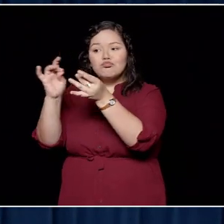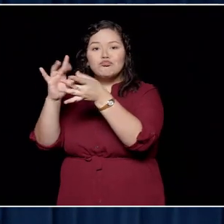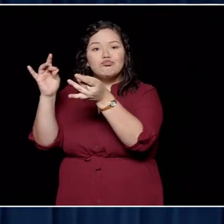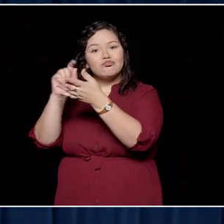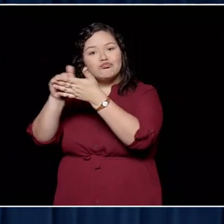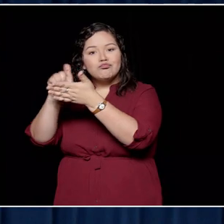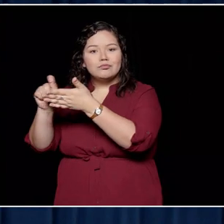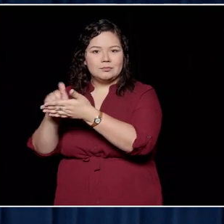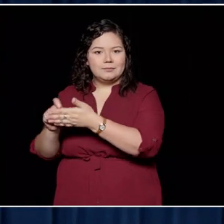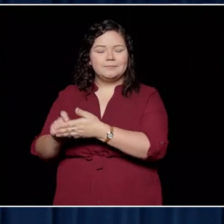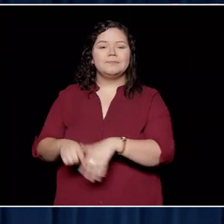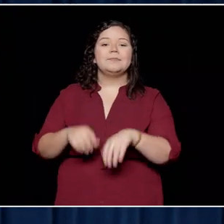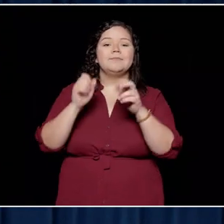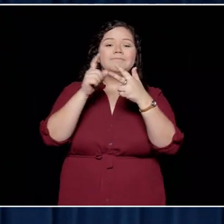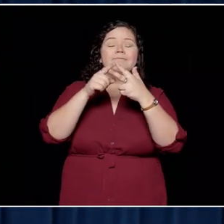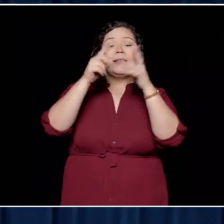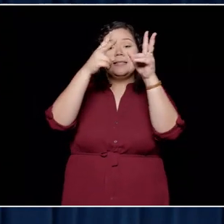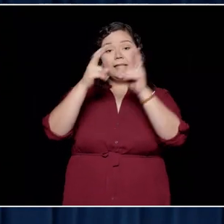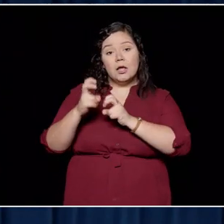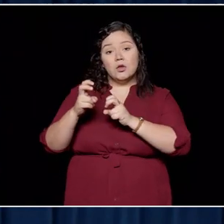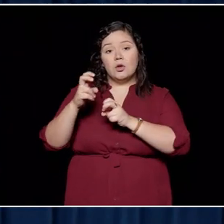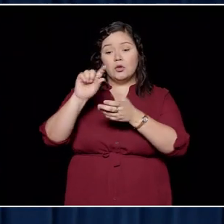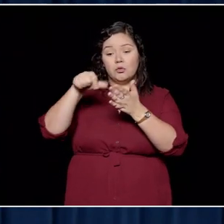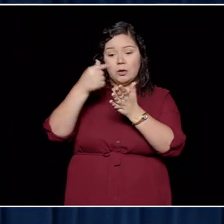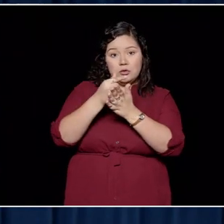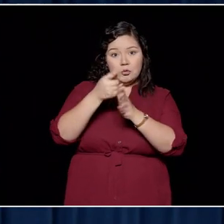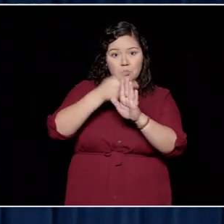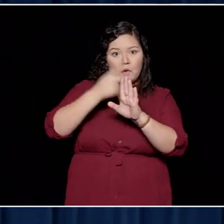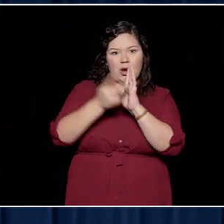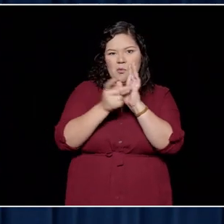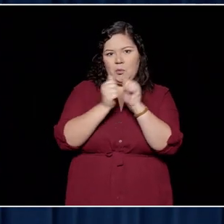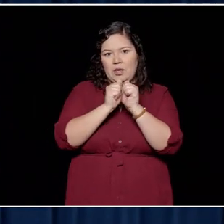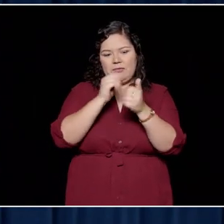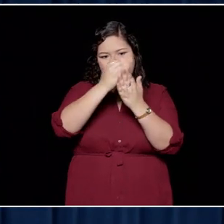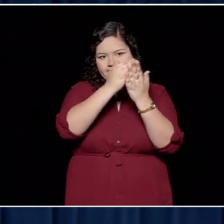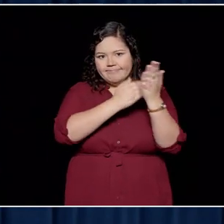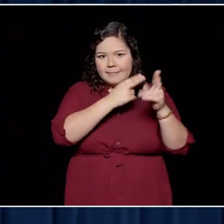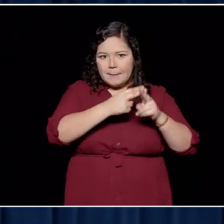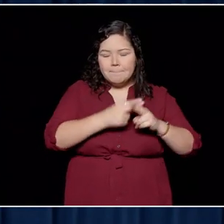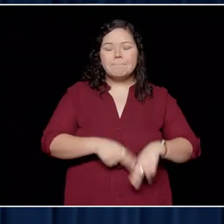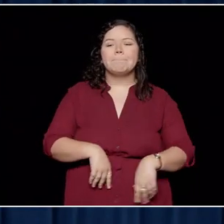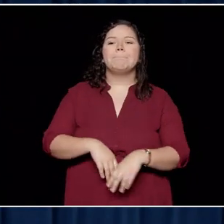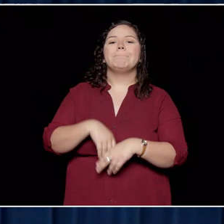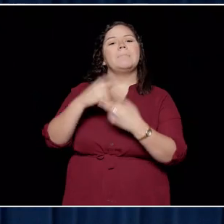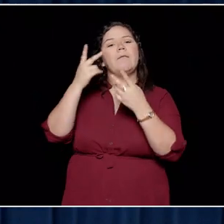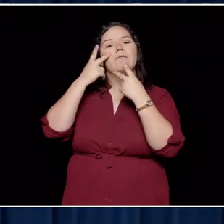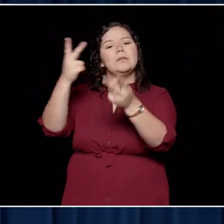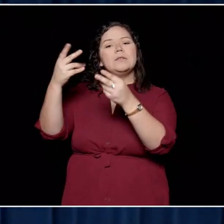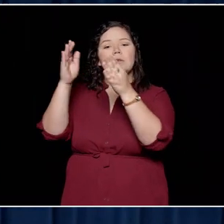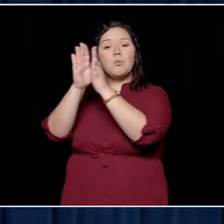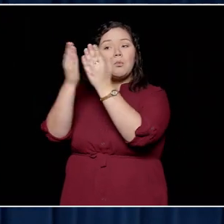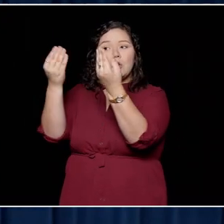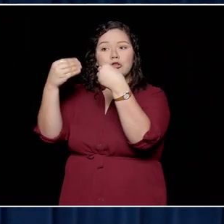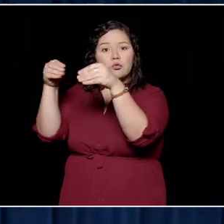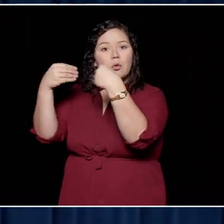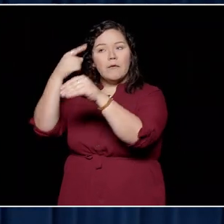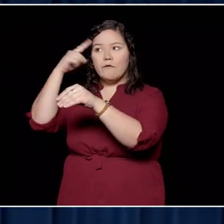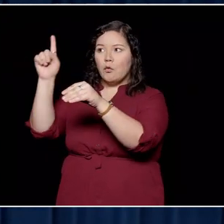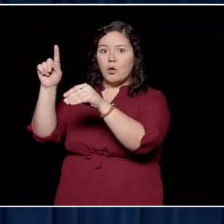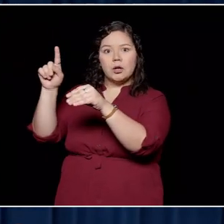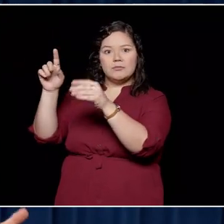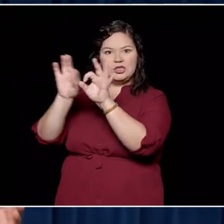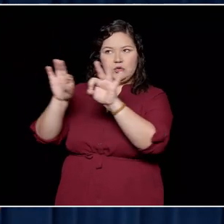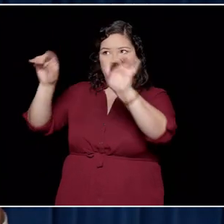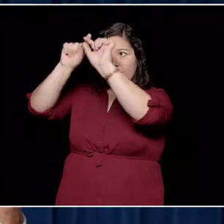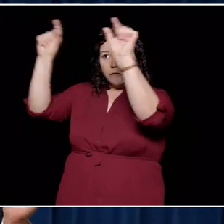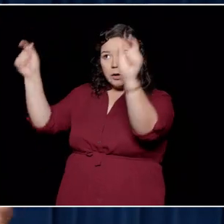the graduation program that lists your name. Visit the UBC bookstore for a new degree frame and watch a recording of